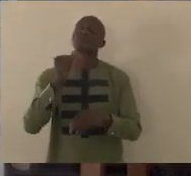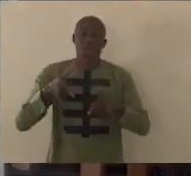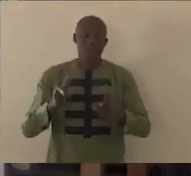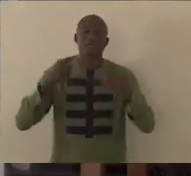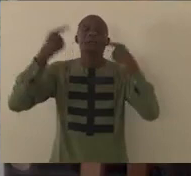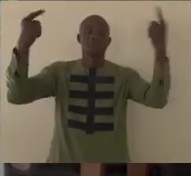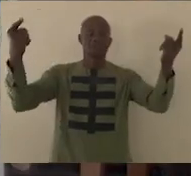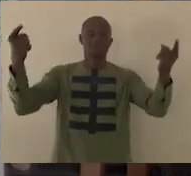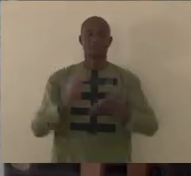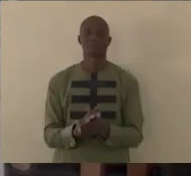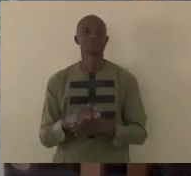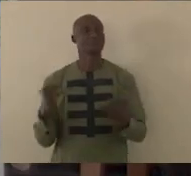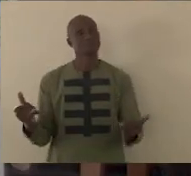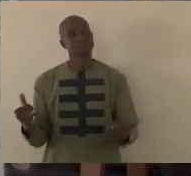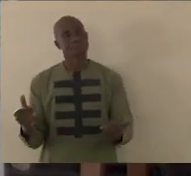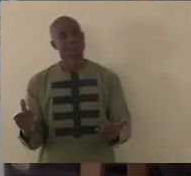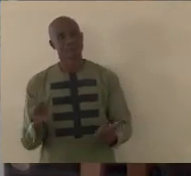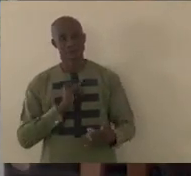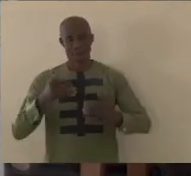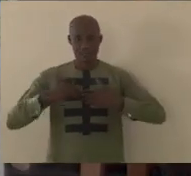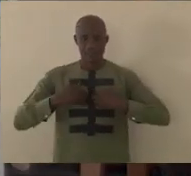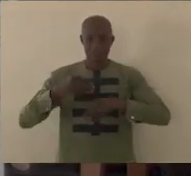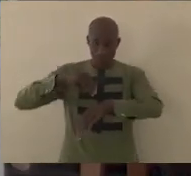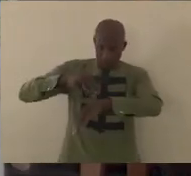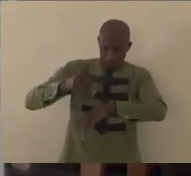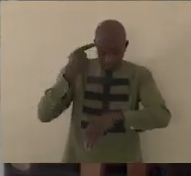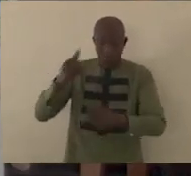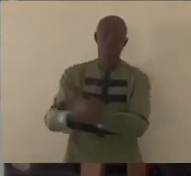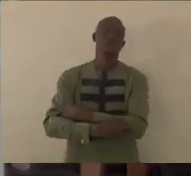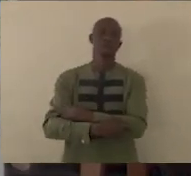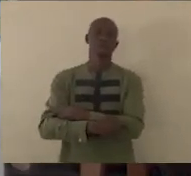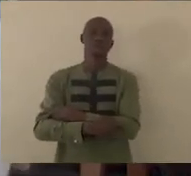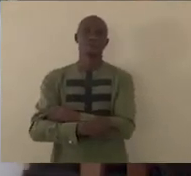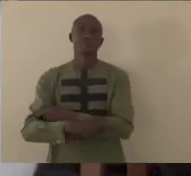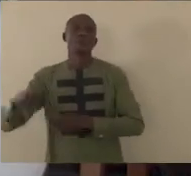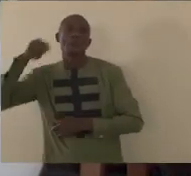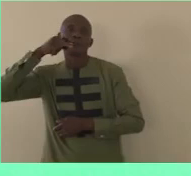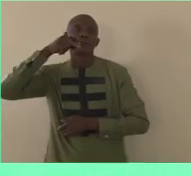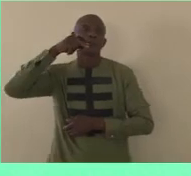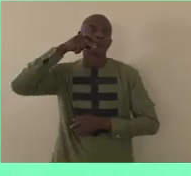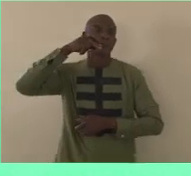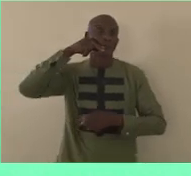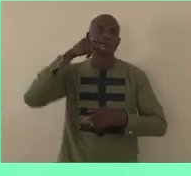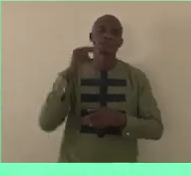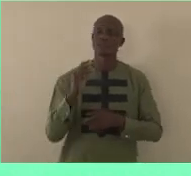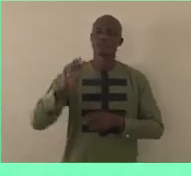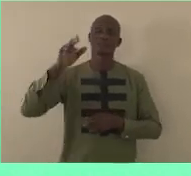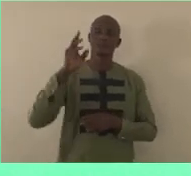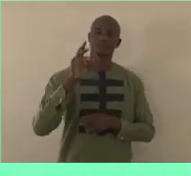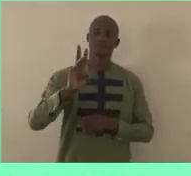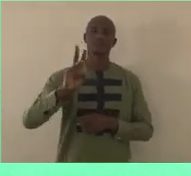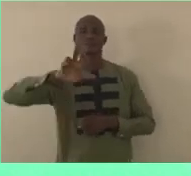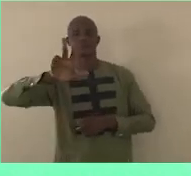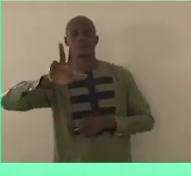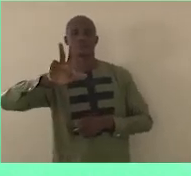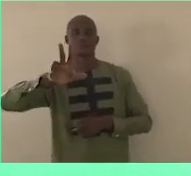succeed. Now, I have a message for today. Nigeria's 63rd